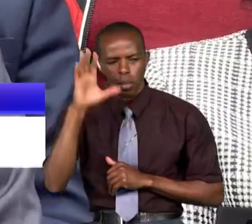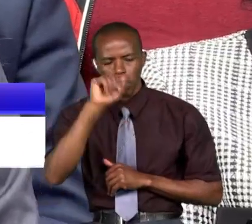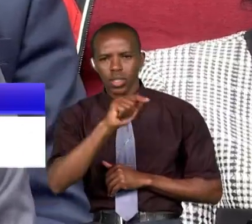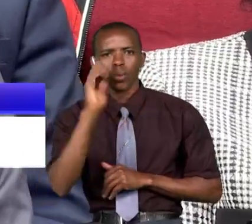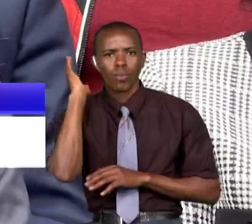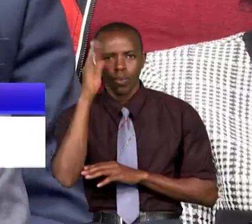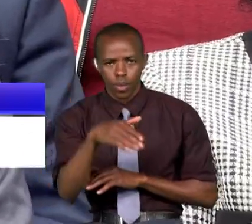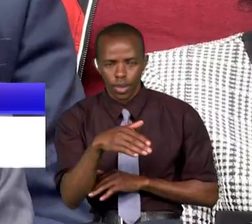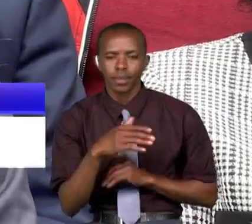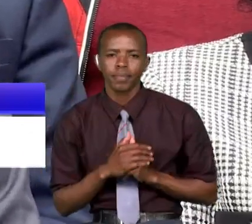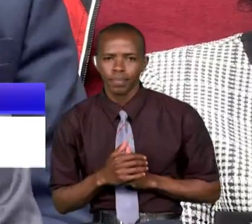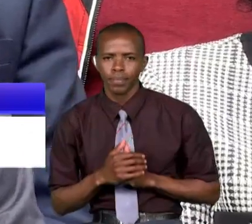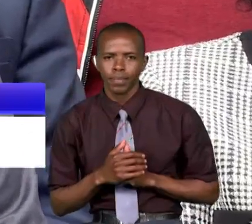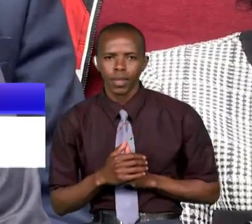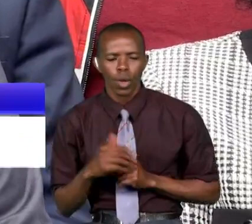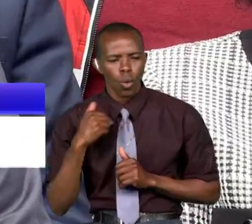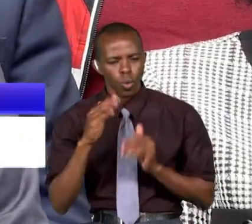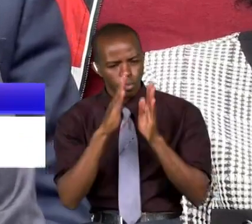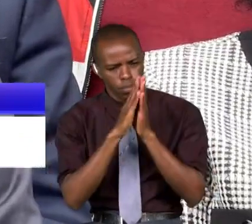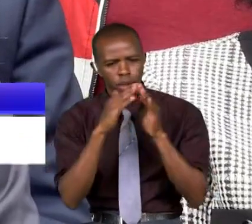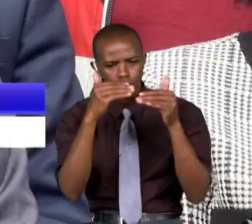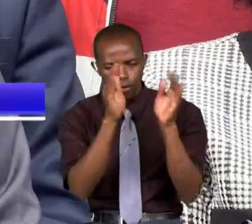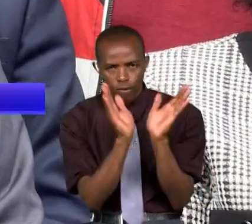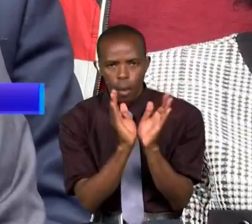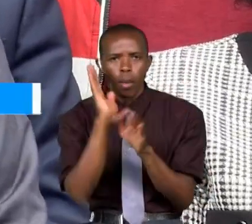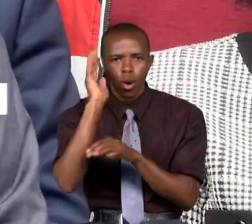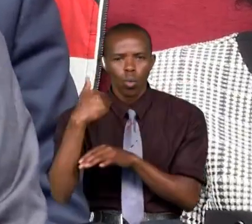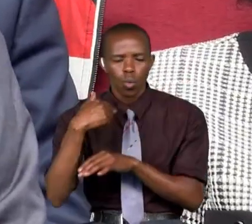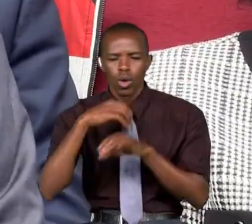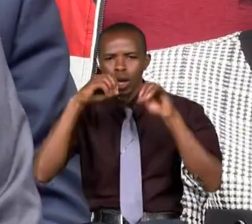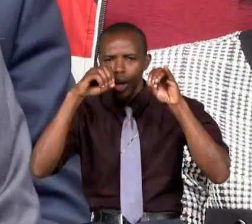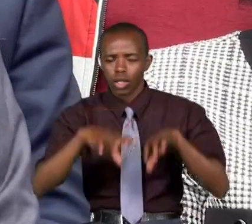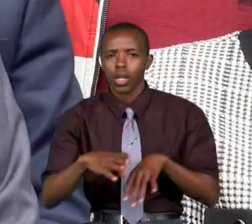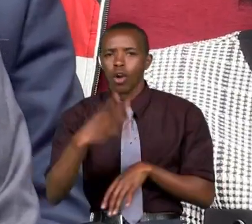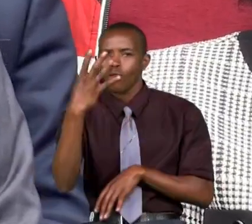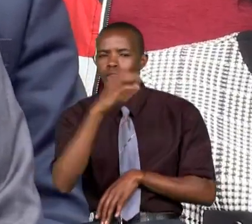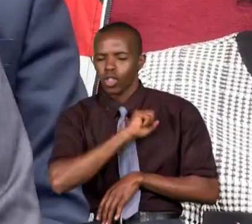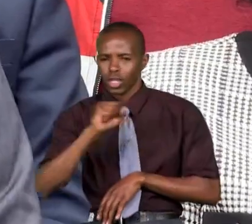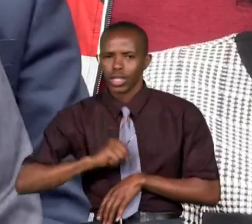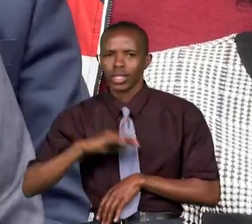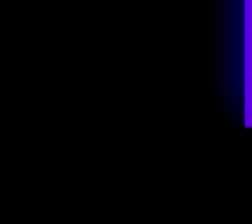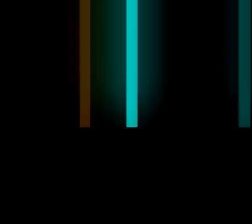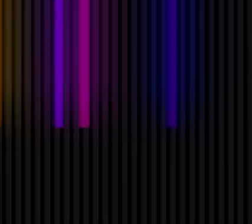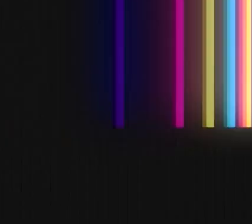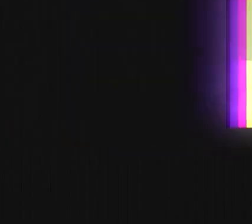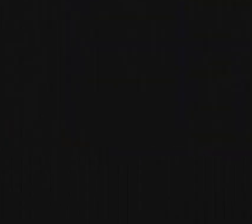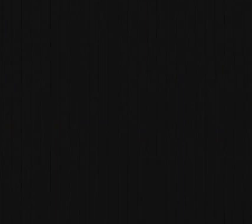been unfortunate. We continue praying for the family. You know, we've lost, this is the fourth senator that we have lost.